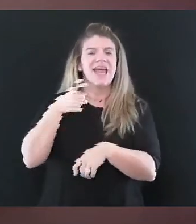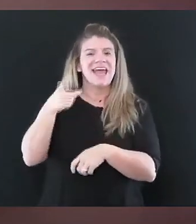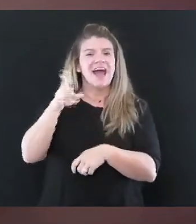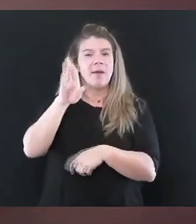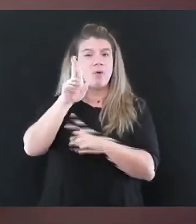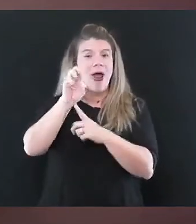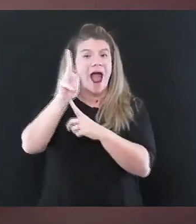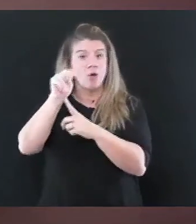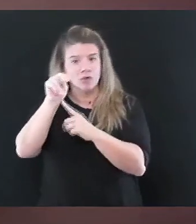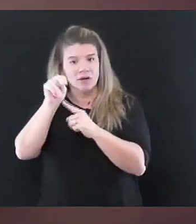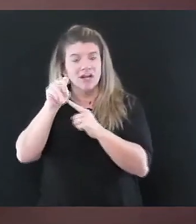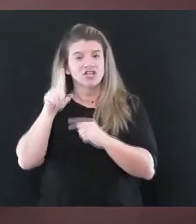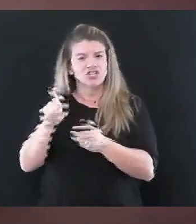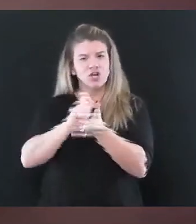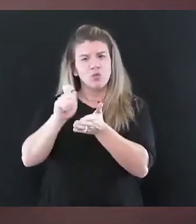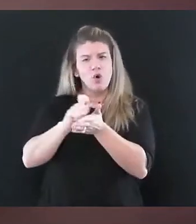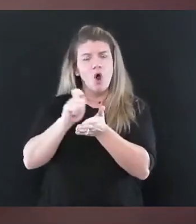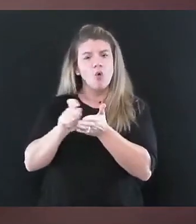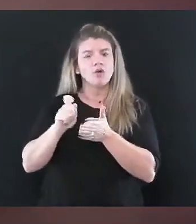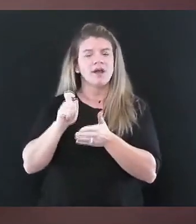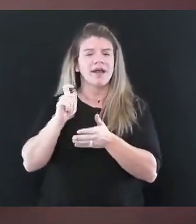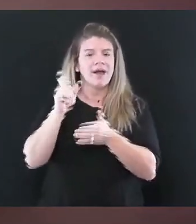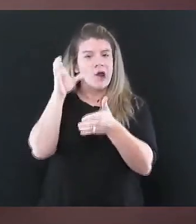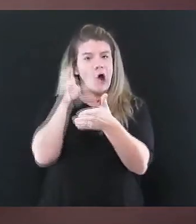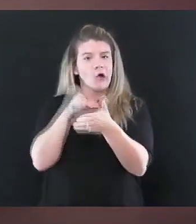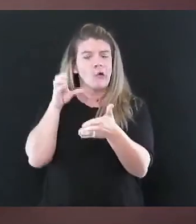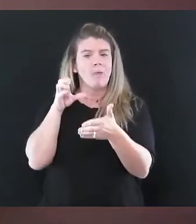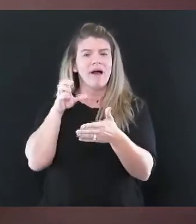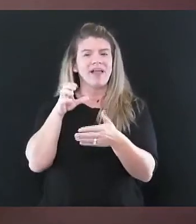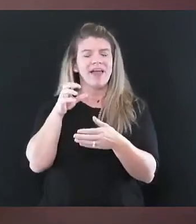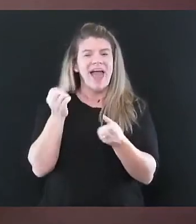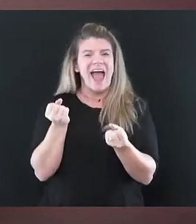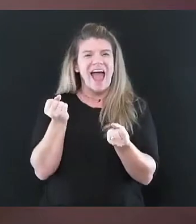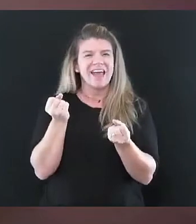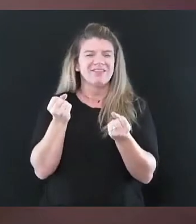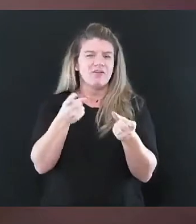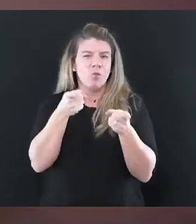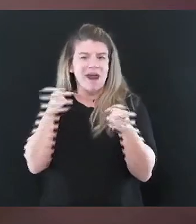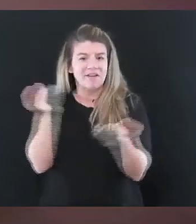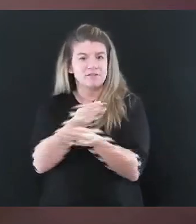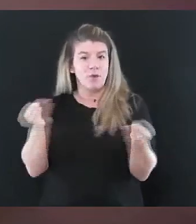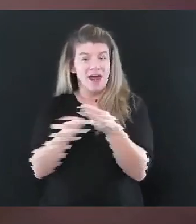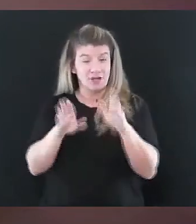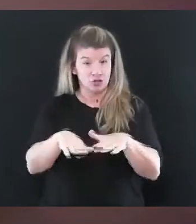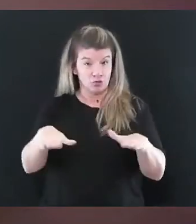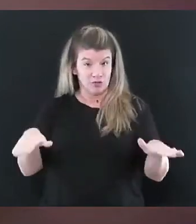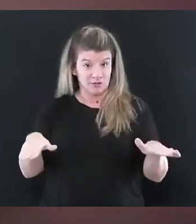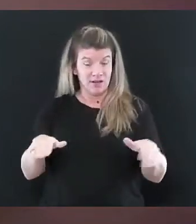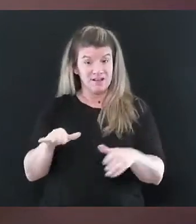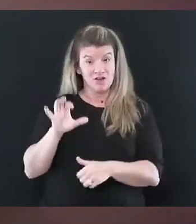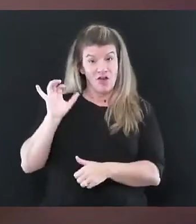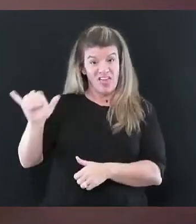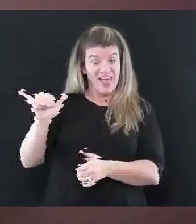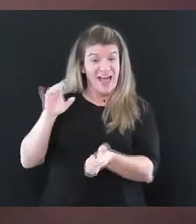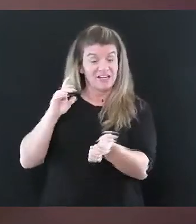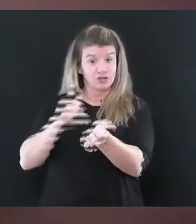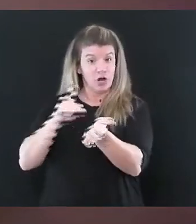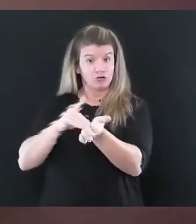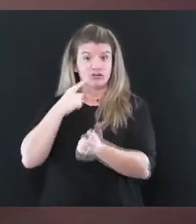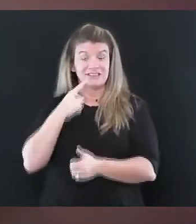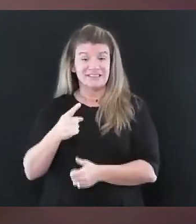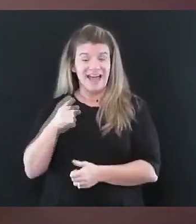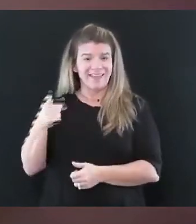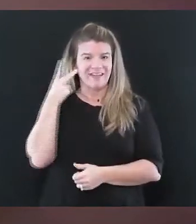the rate of spread in children. And what Dr. Oster said, which is something that we have been really saying almost every